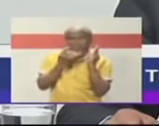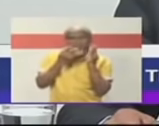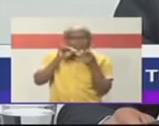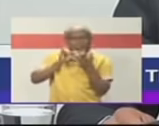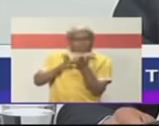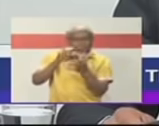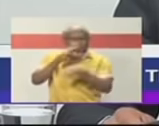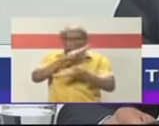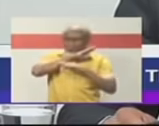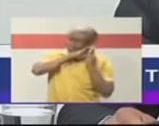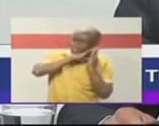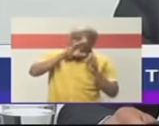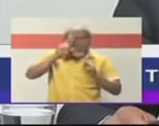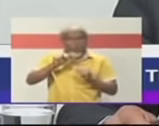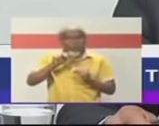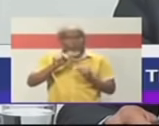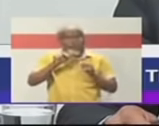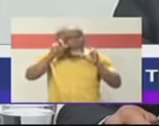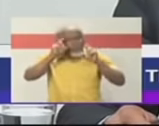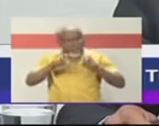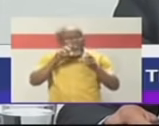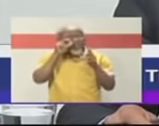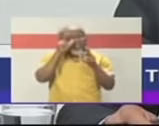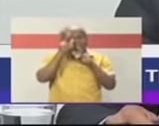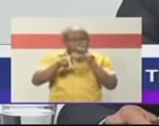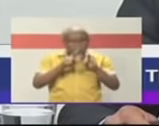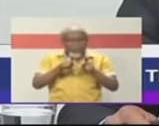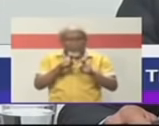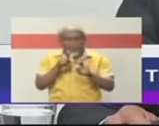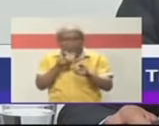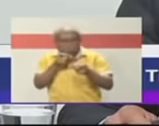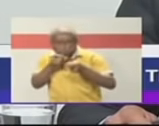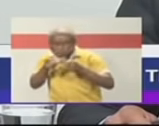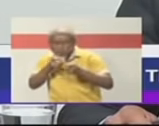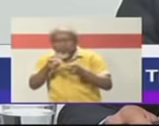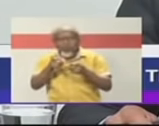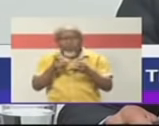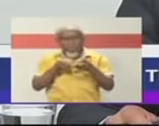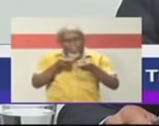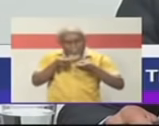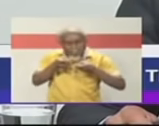Please pay attention to this data point that Dr. Richards will present today.